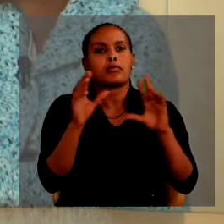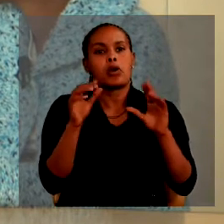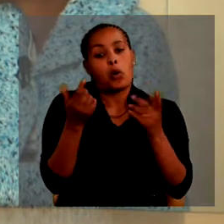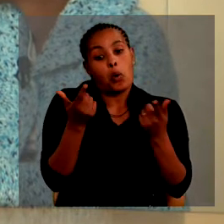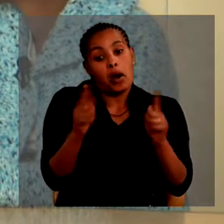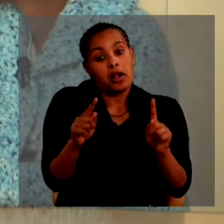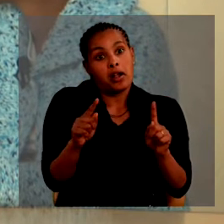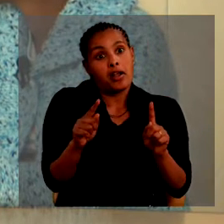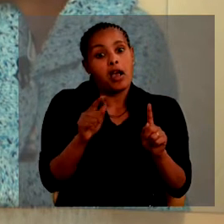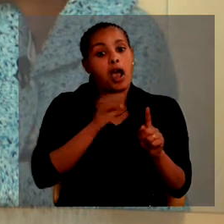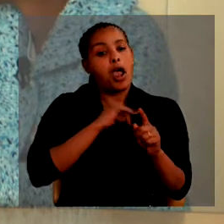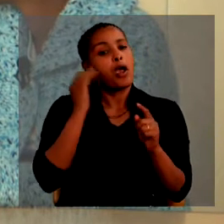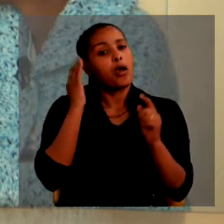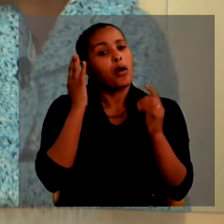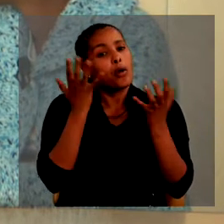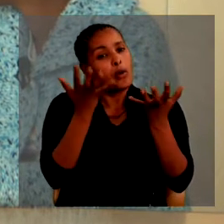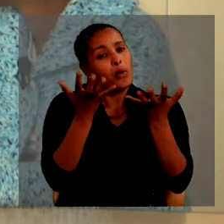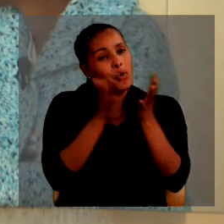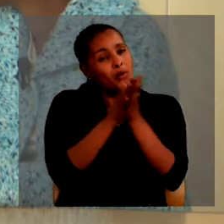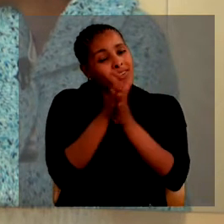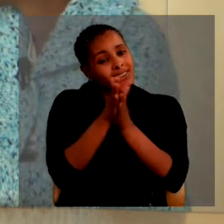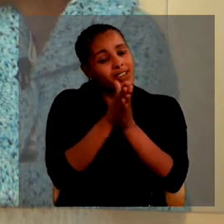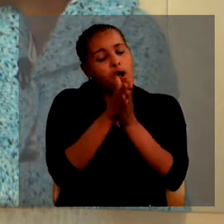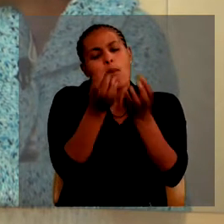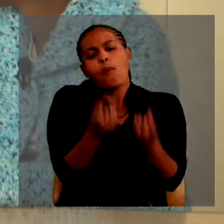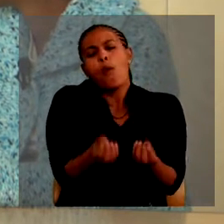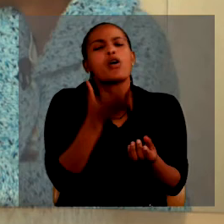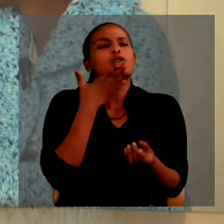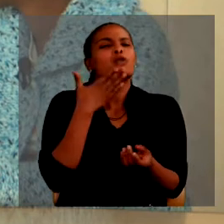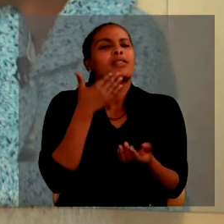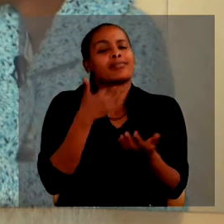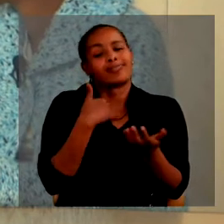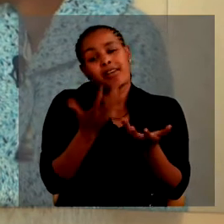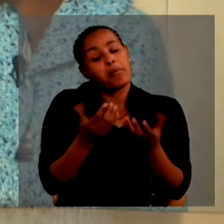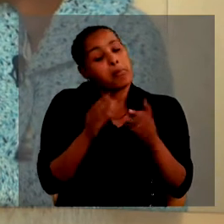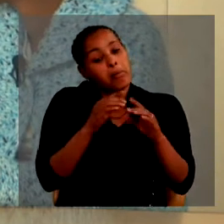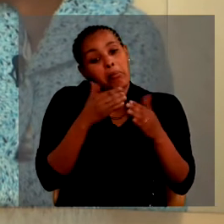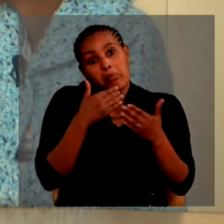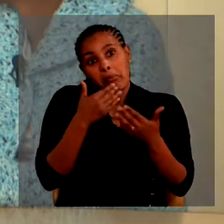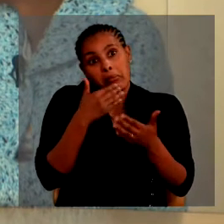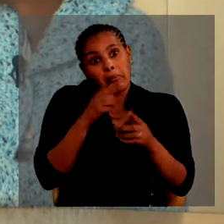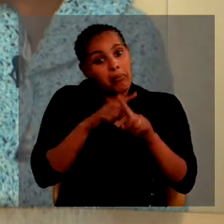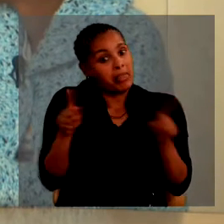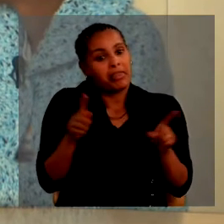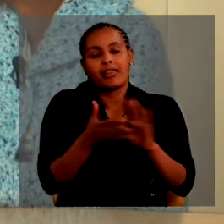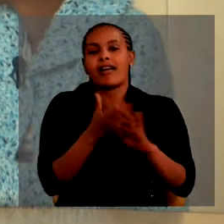well, I wish I could have taken more sugar, but I don't have money.